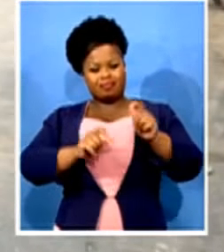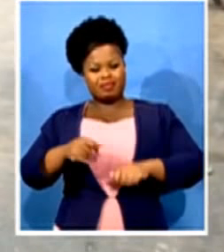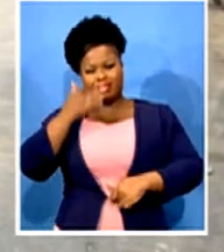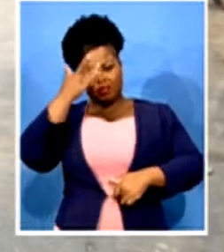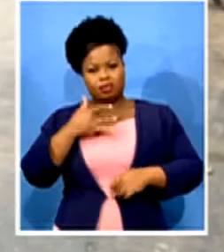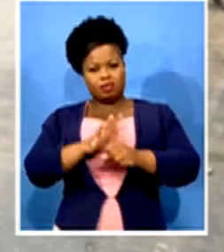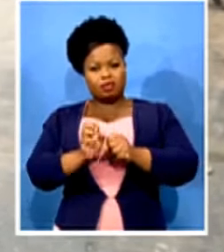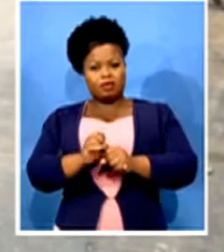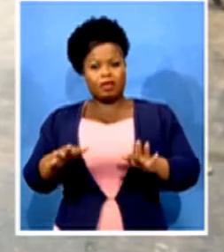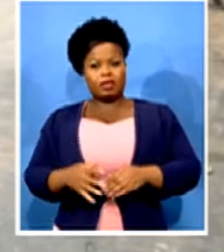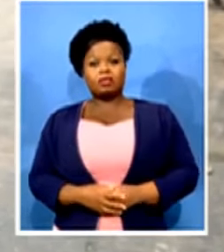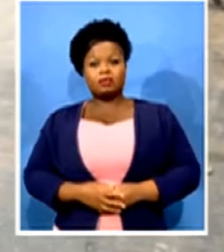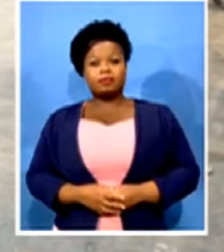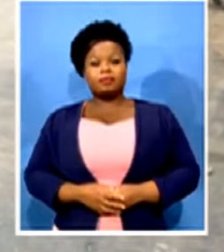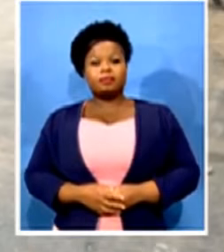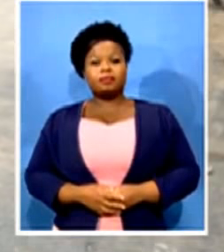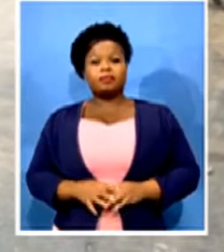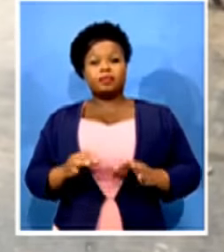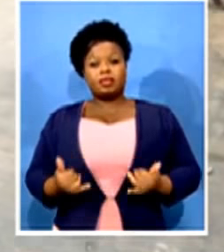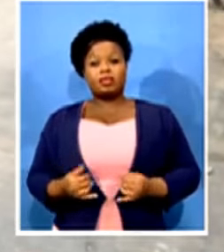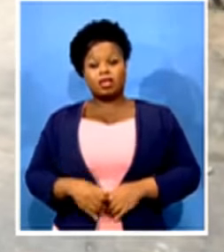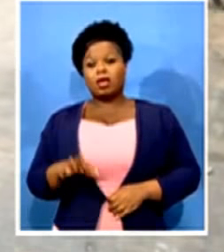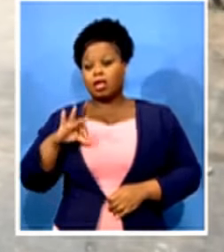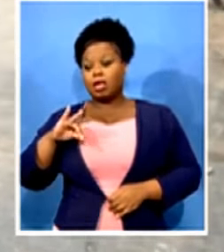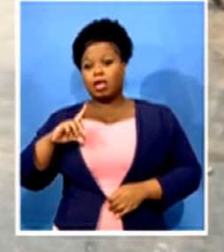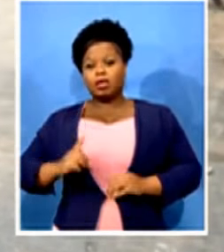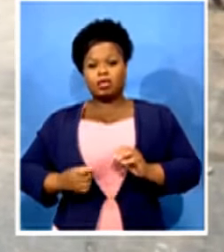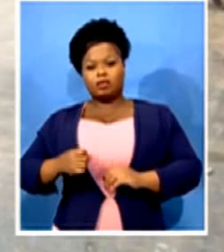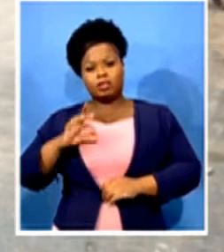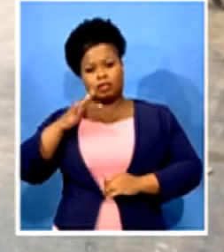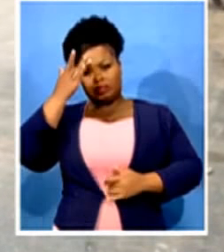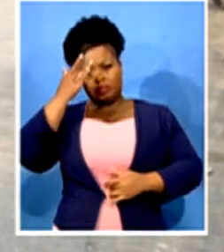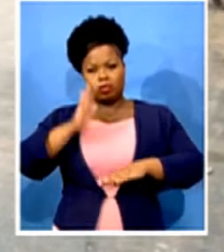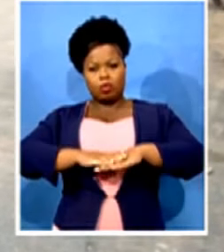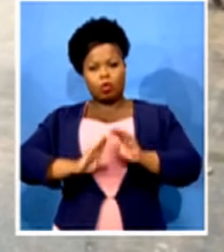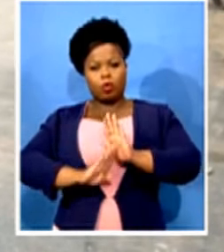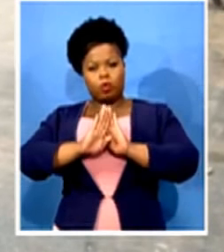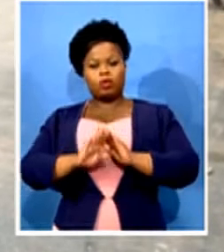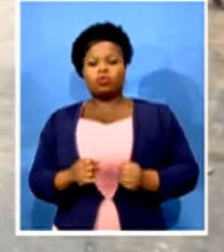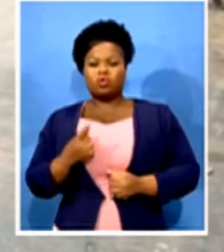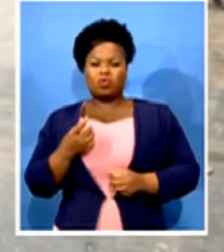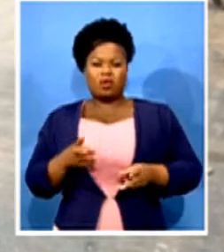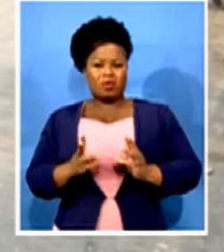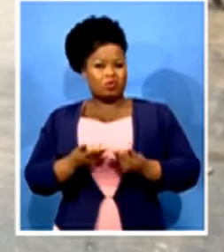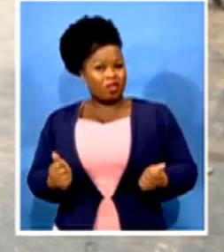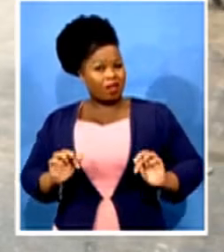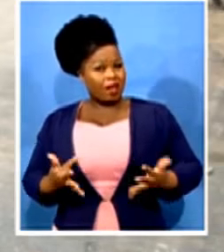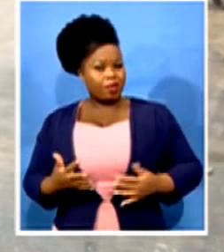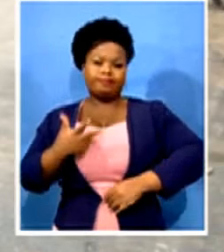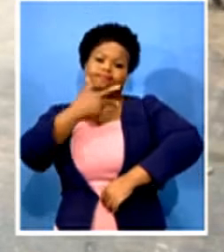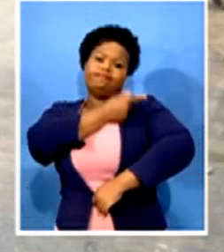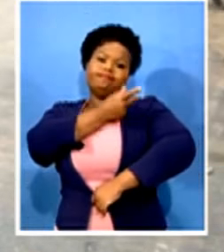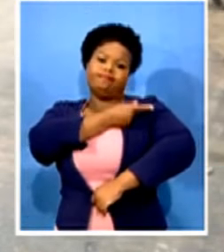caseload has been dipping, officials say that a vaccine is the only long-term solution to the pandemic. But they're also saying that people